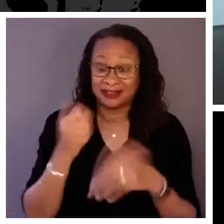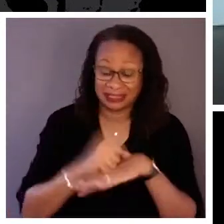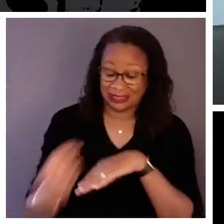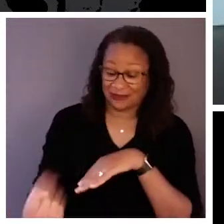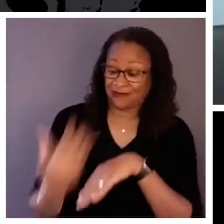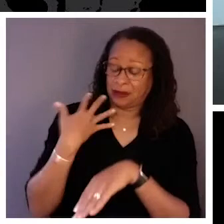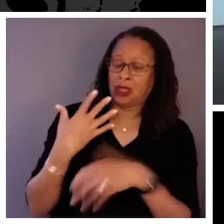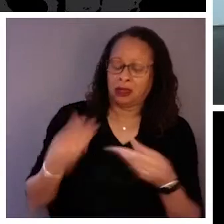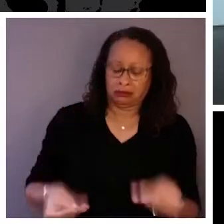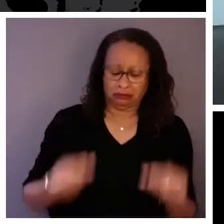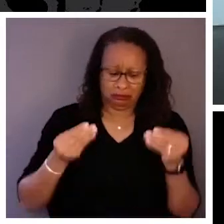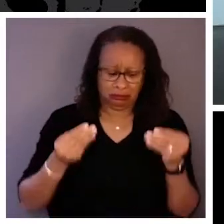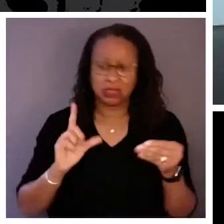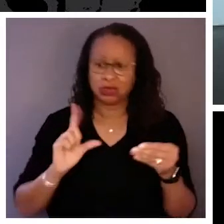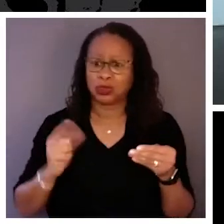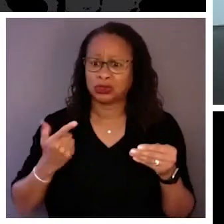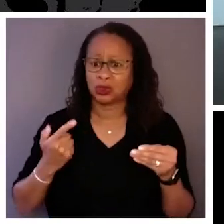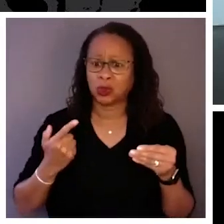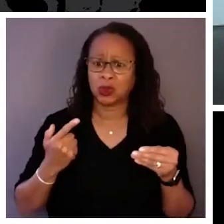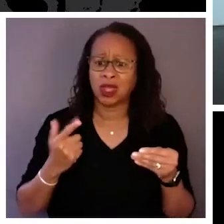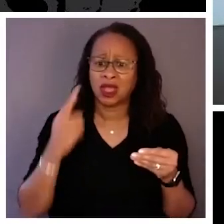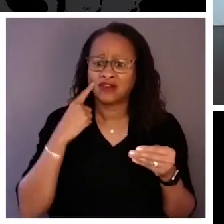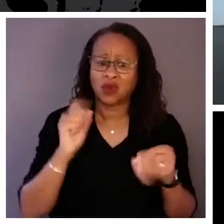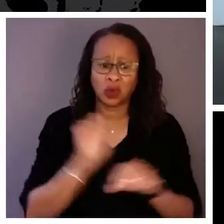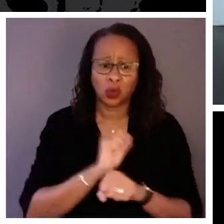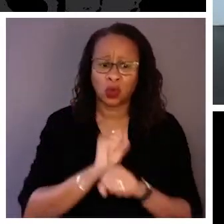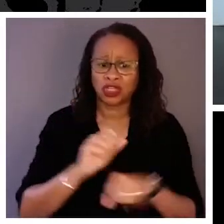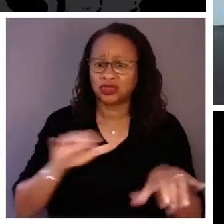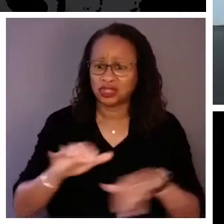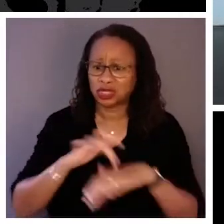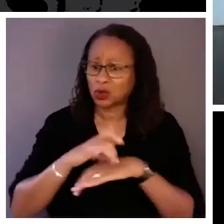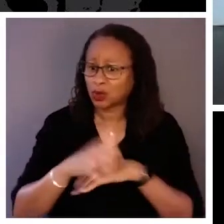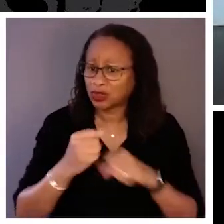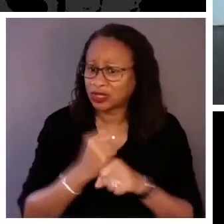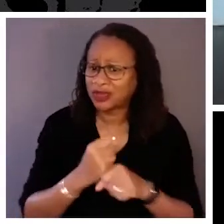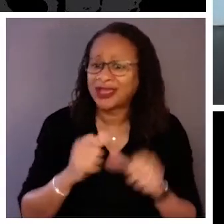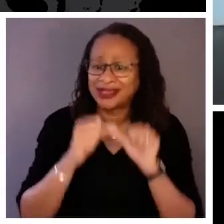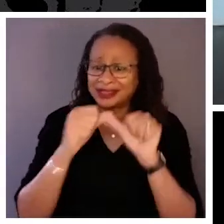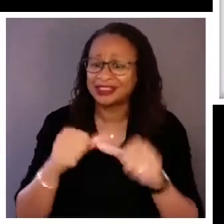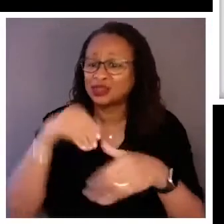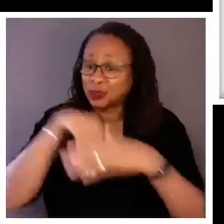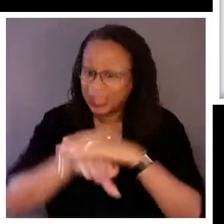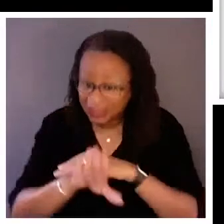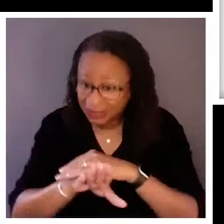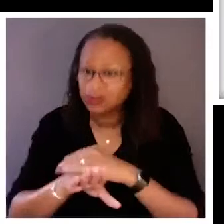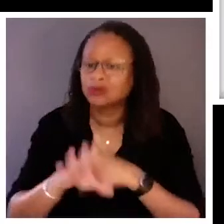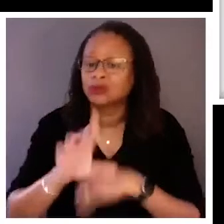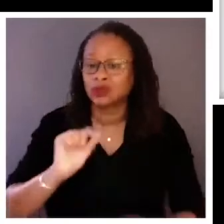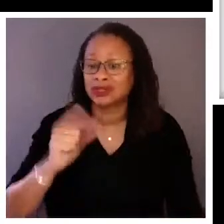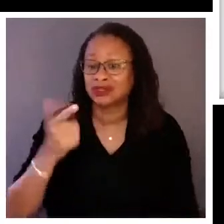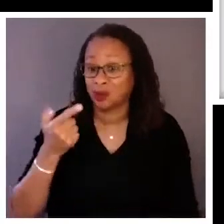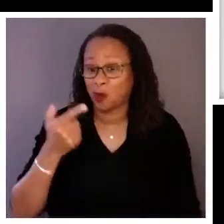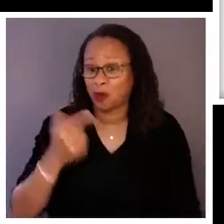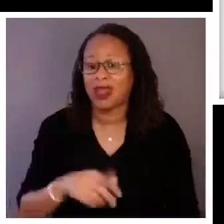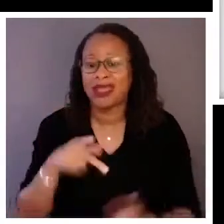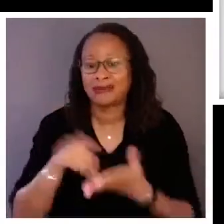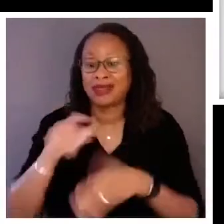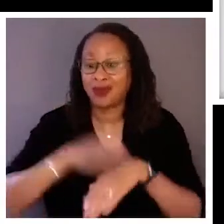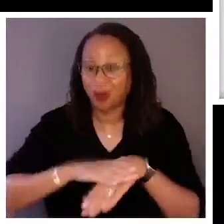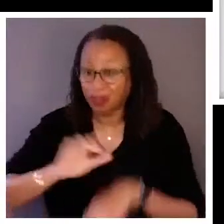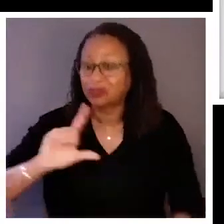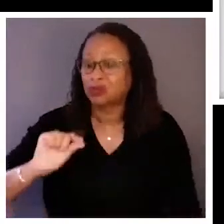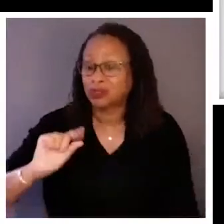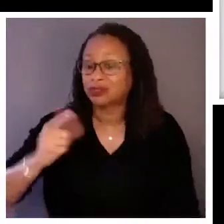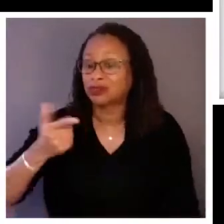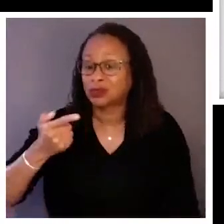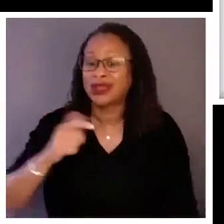2021 for possibly work you did earlier and continued into 2021. So always check that out first. The